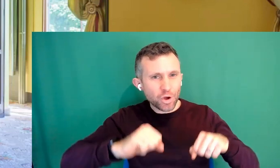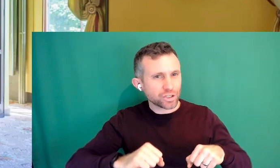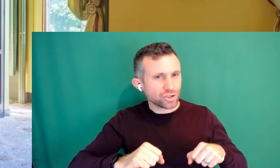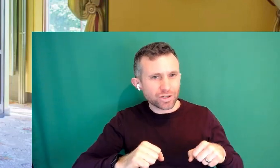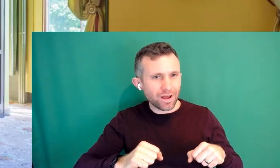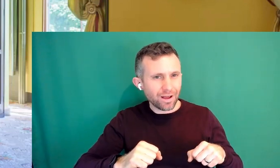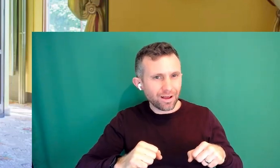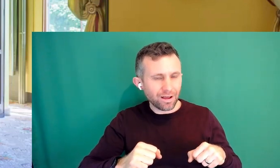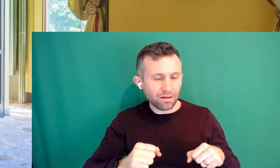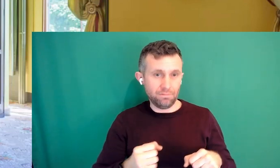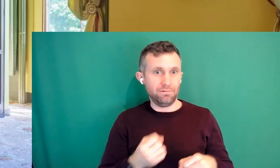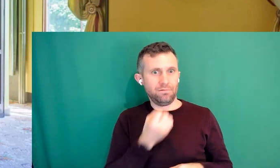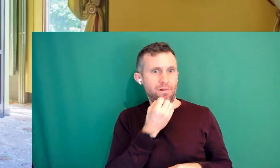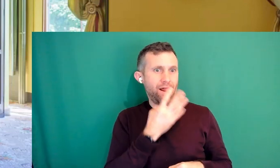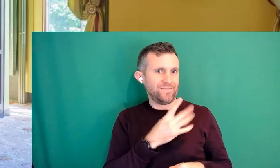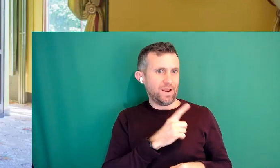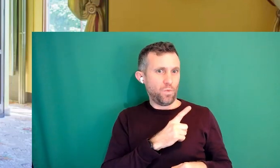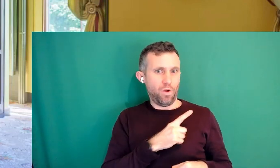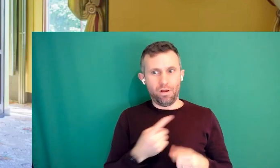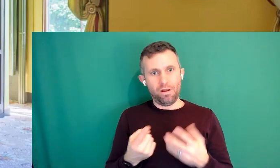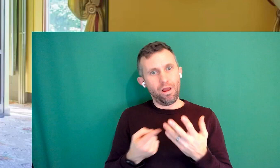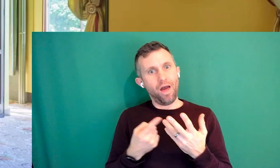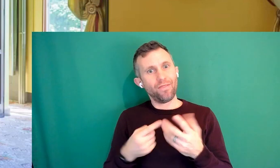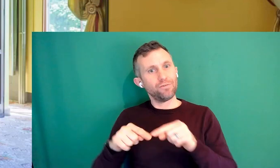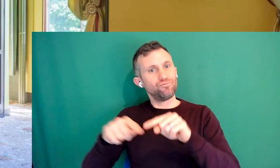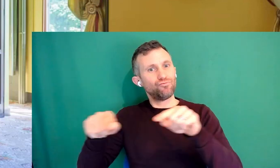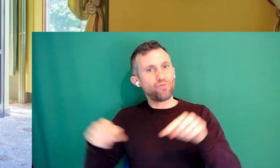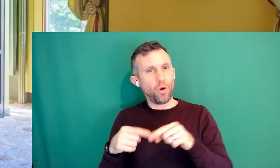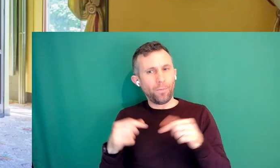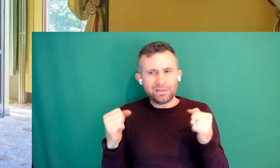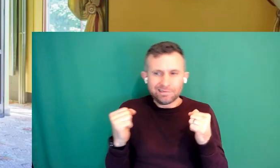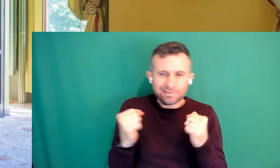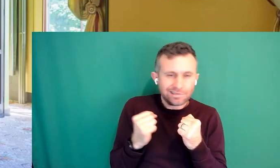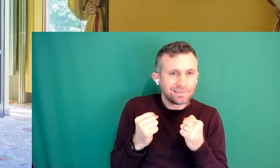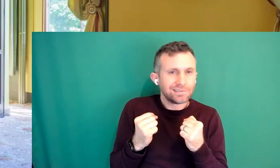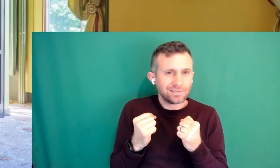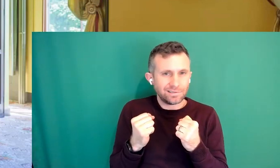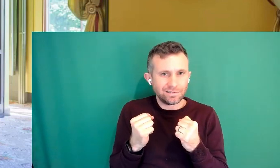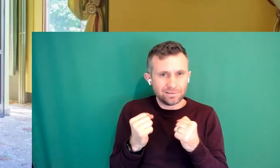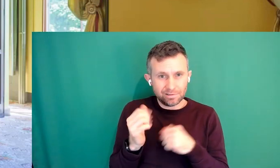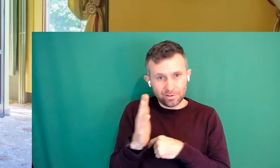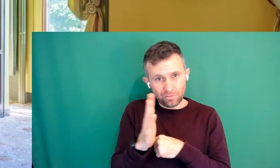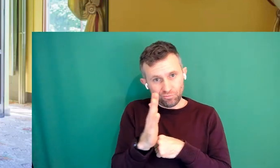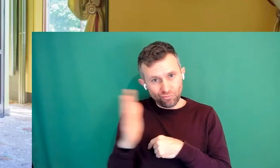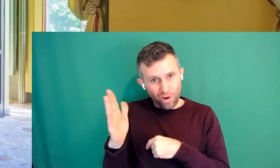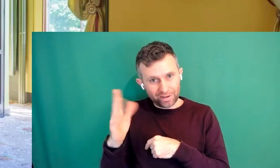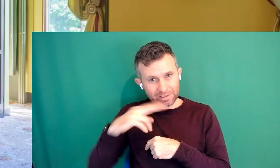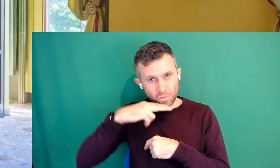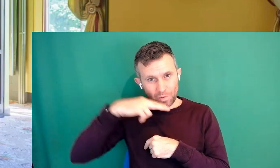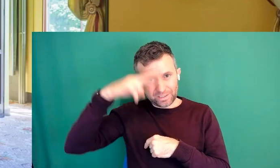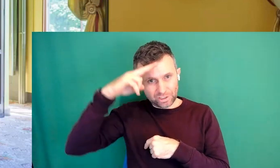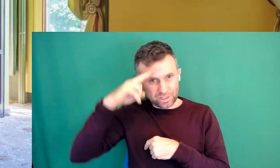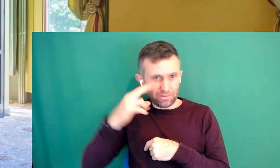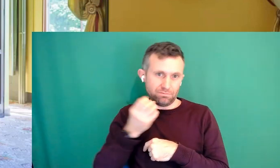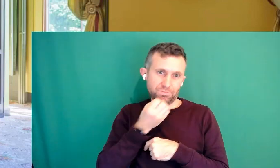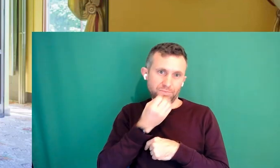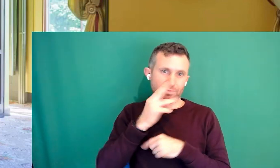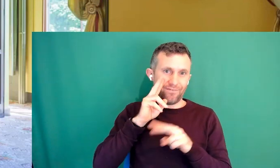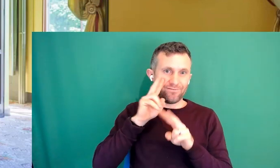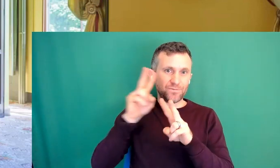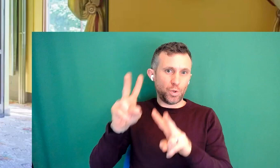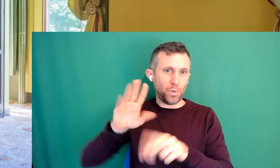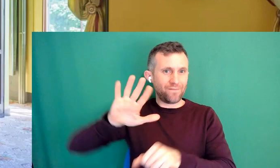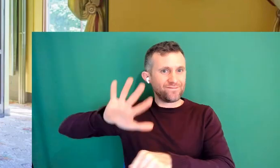enjoy sitting for them. But sadly, it was lost to Soane after her death. It was luckily rediscovered